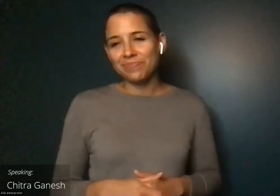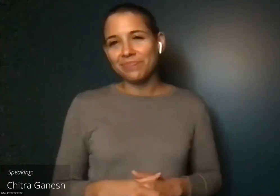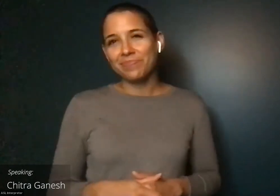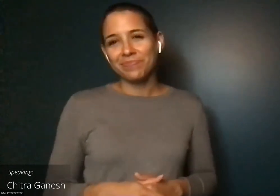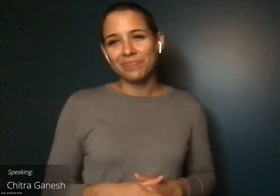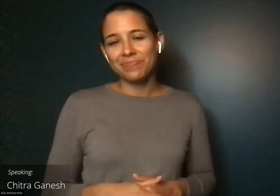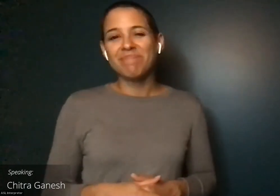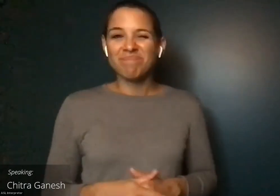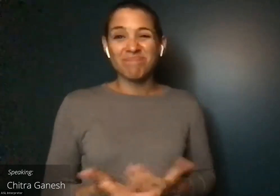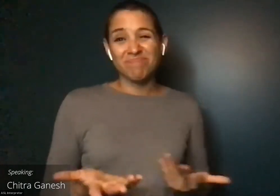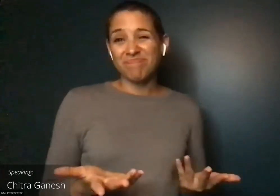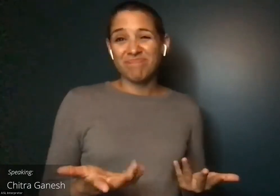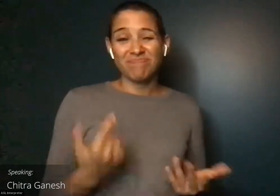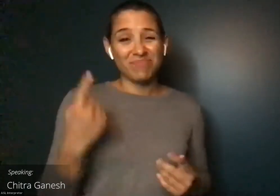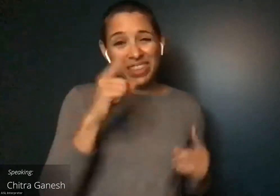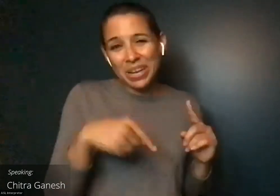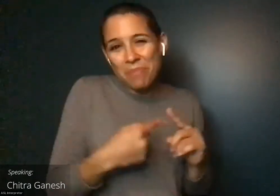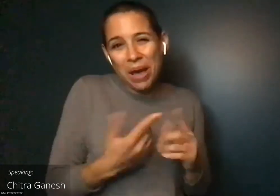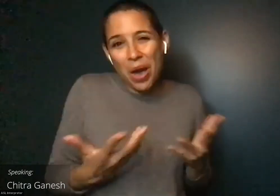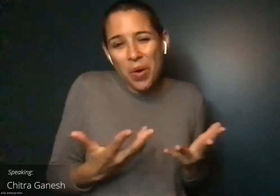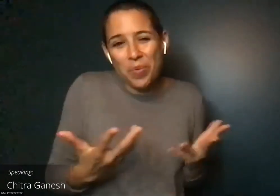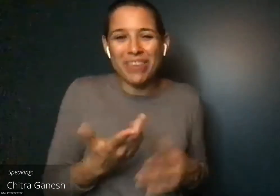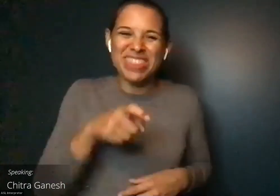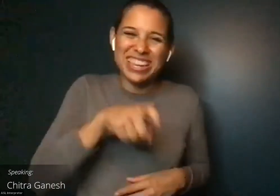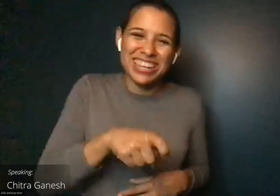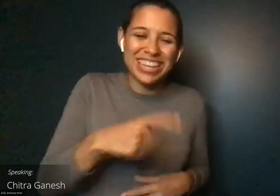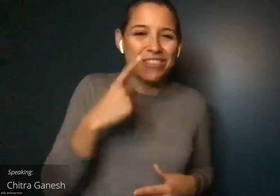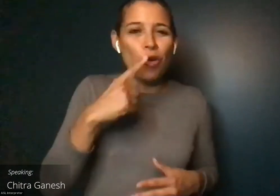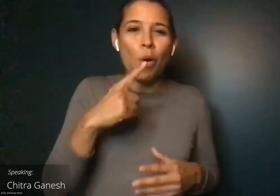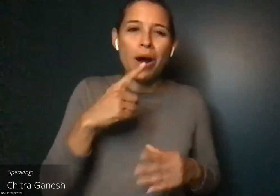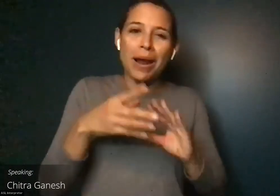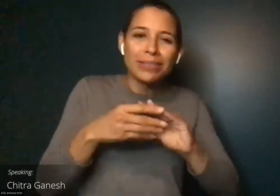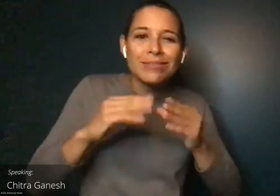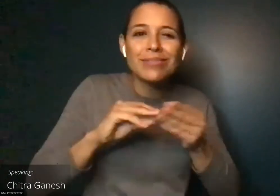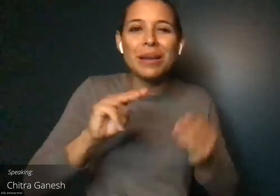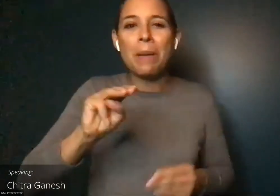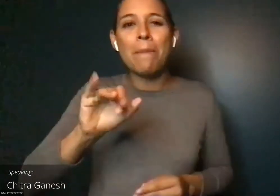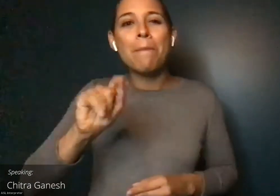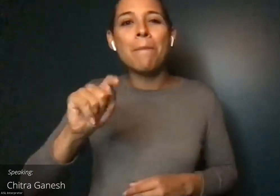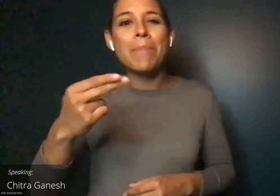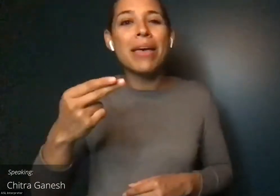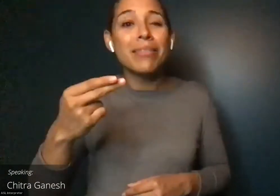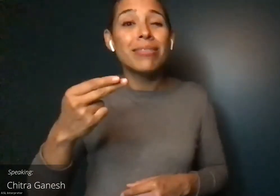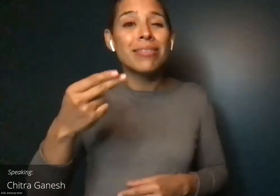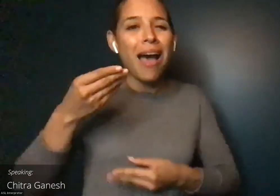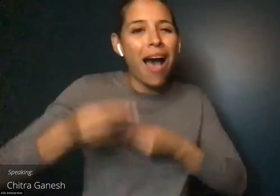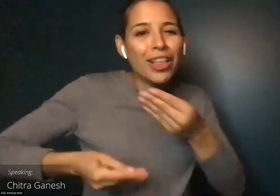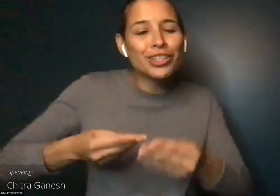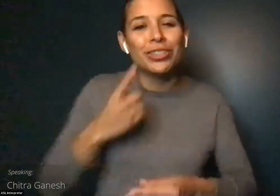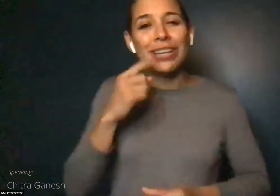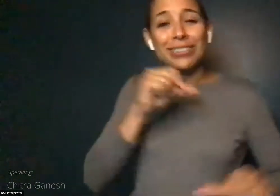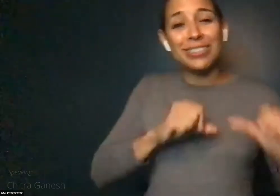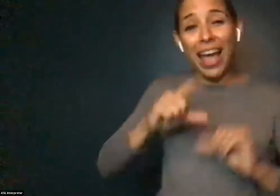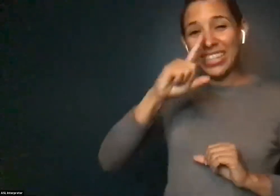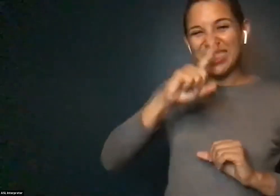the need for mythology and science fiction. I mean, I think they're both, they're both ways